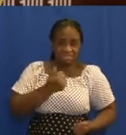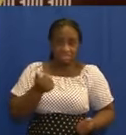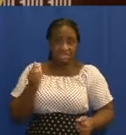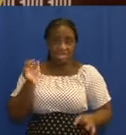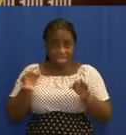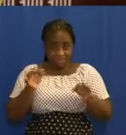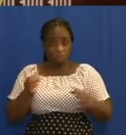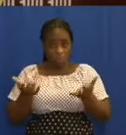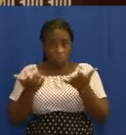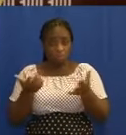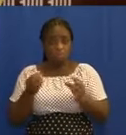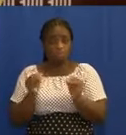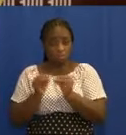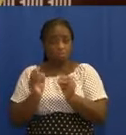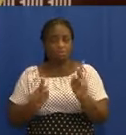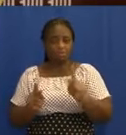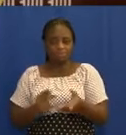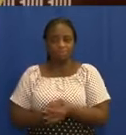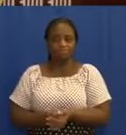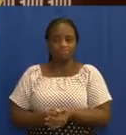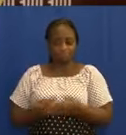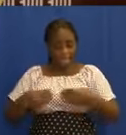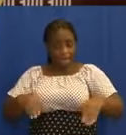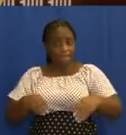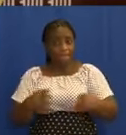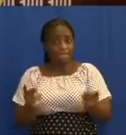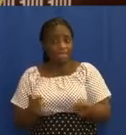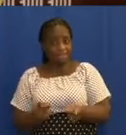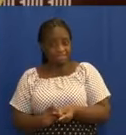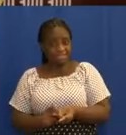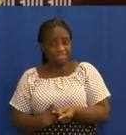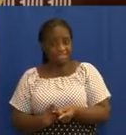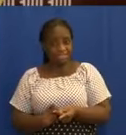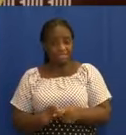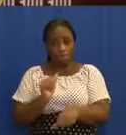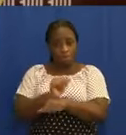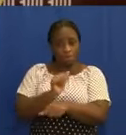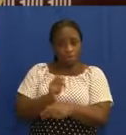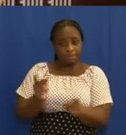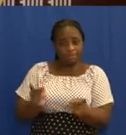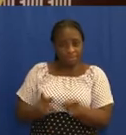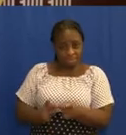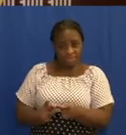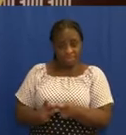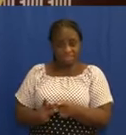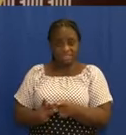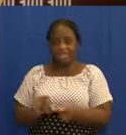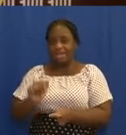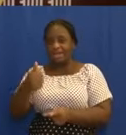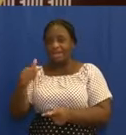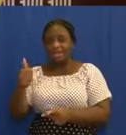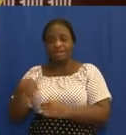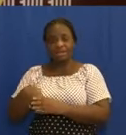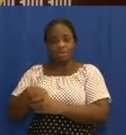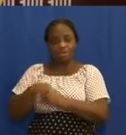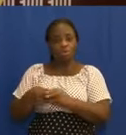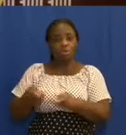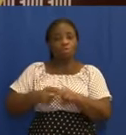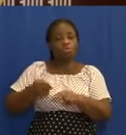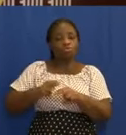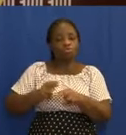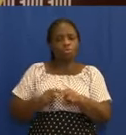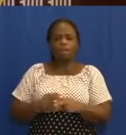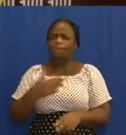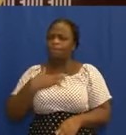need be. Persons in marketplaces, workplaces, and operators of public transport